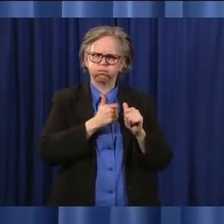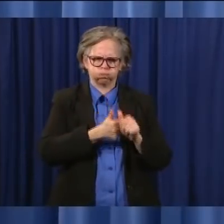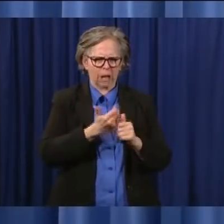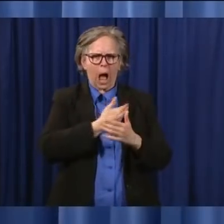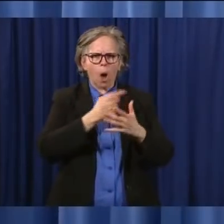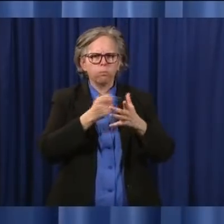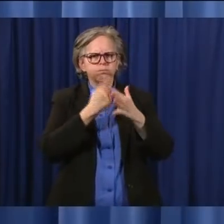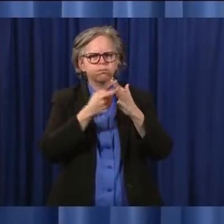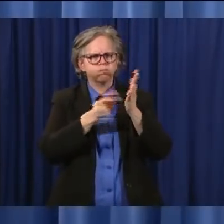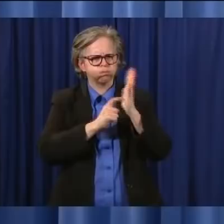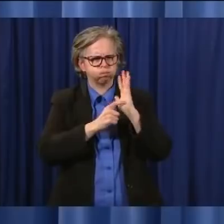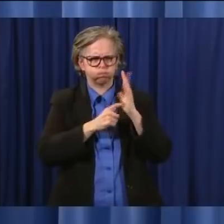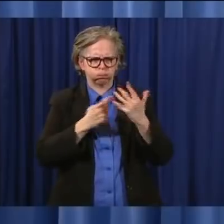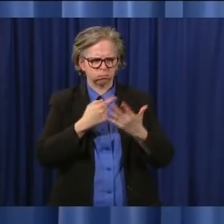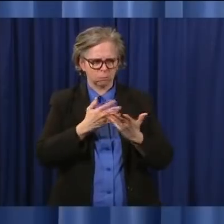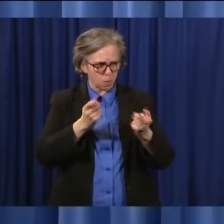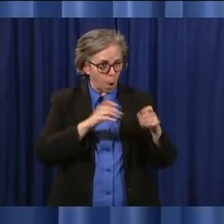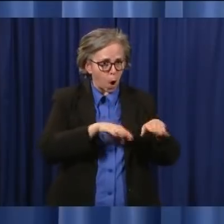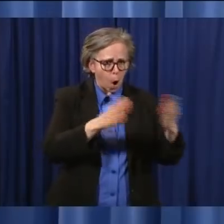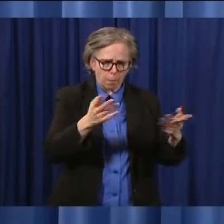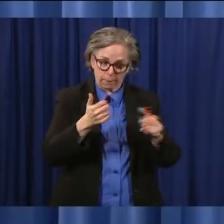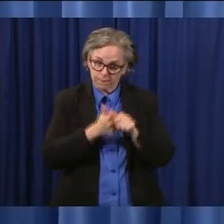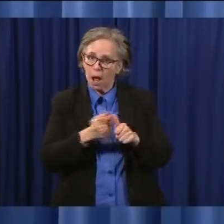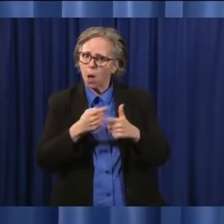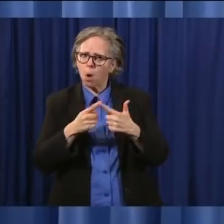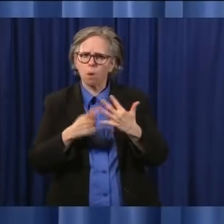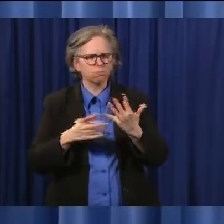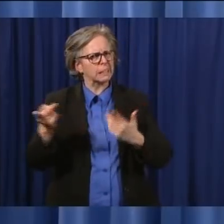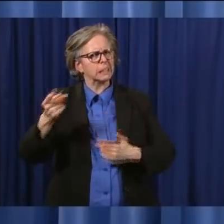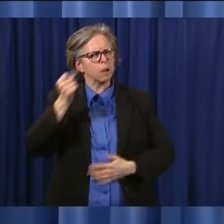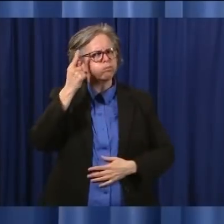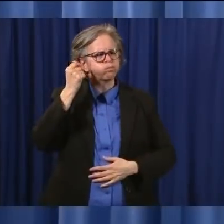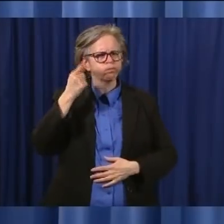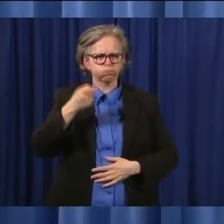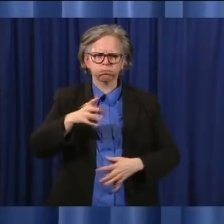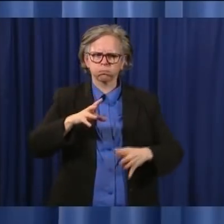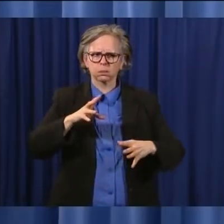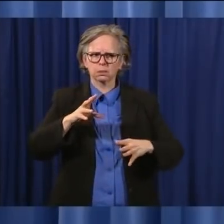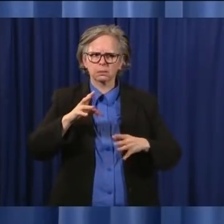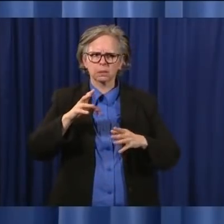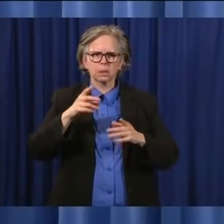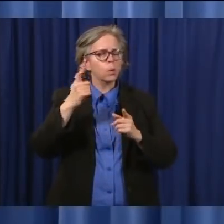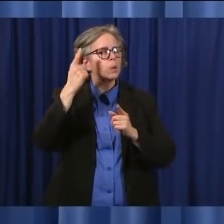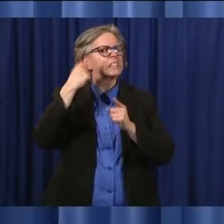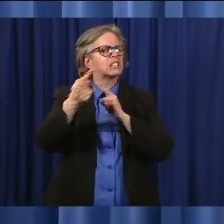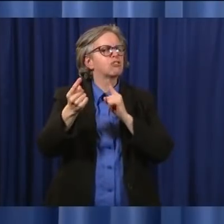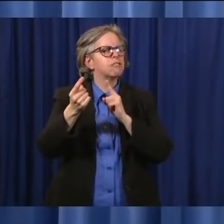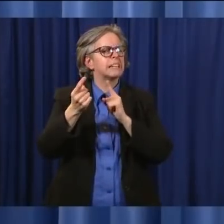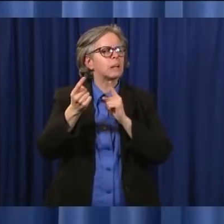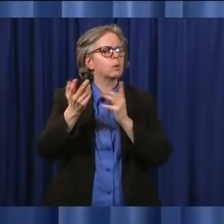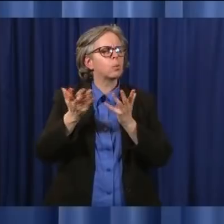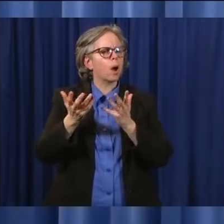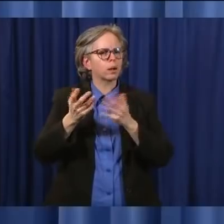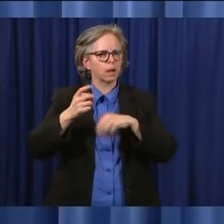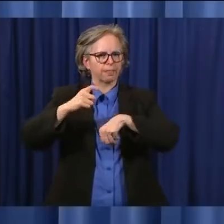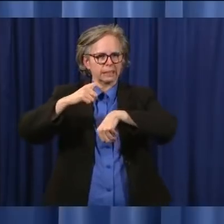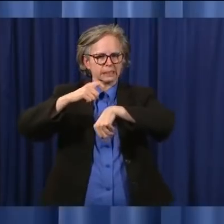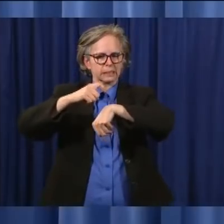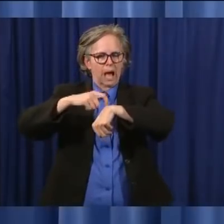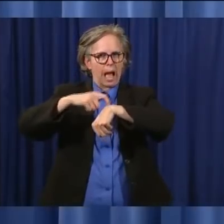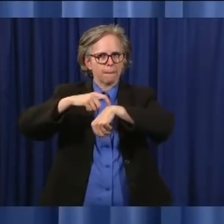open up the gyms. Judge disagreed with us, 6-day period of time, said they should open 6